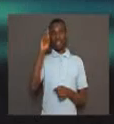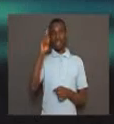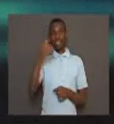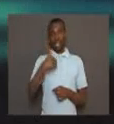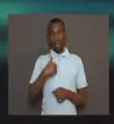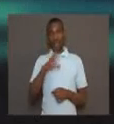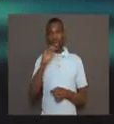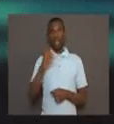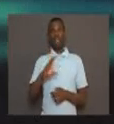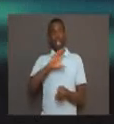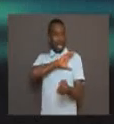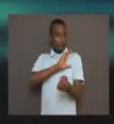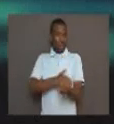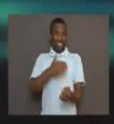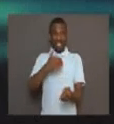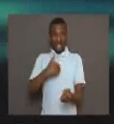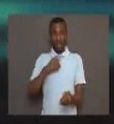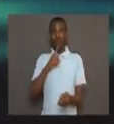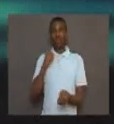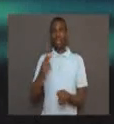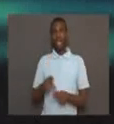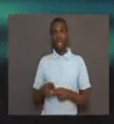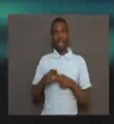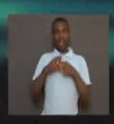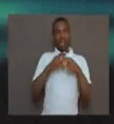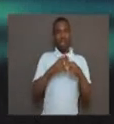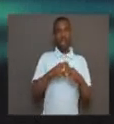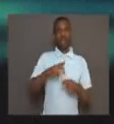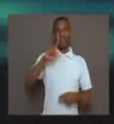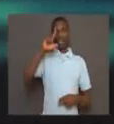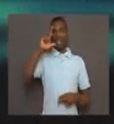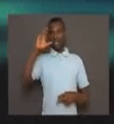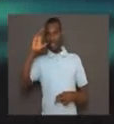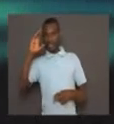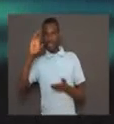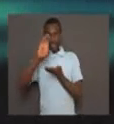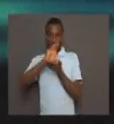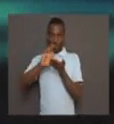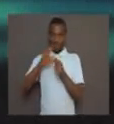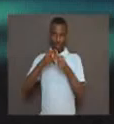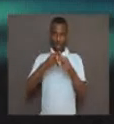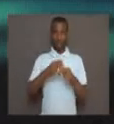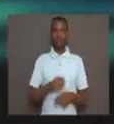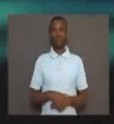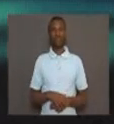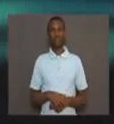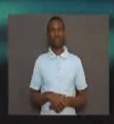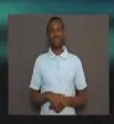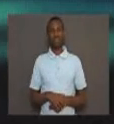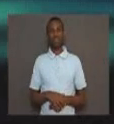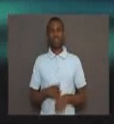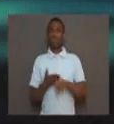a capacitor called an LC circuit. The